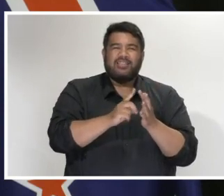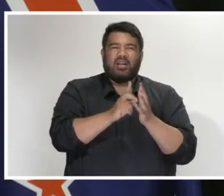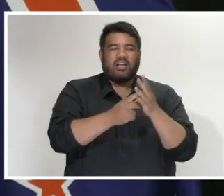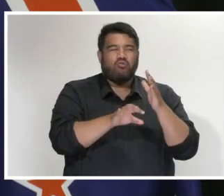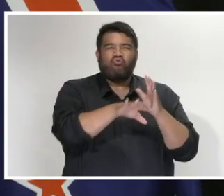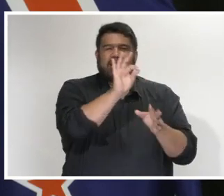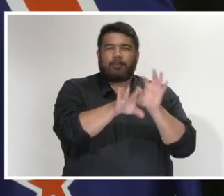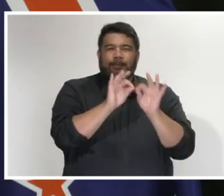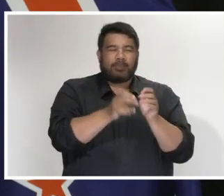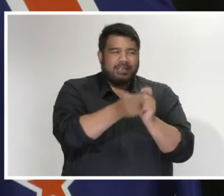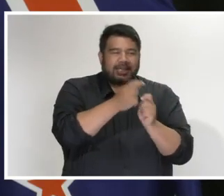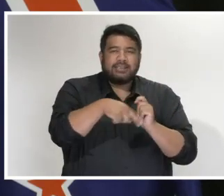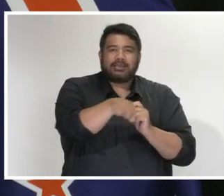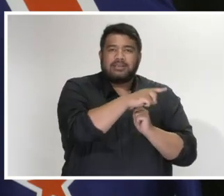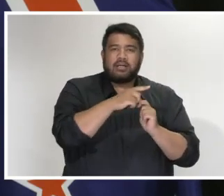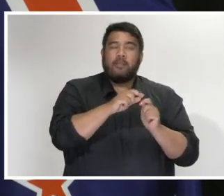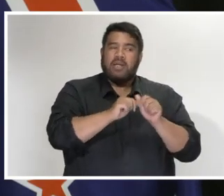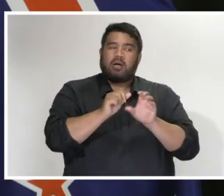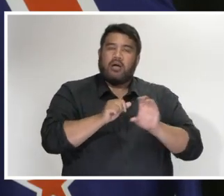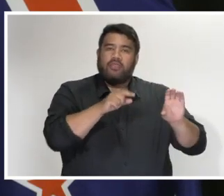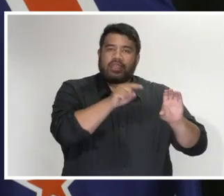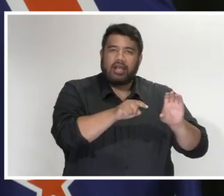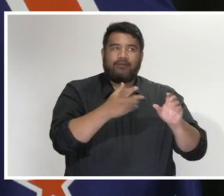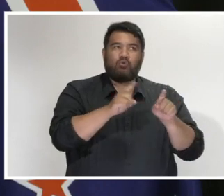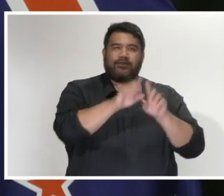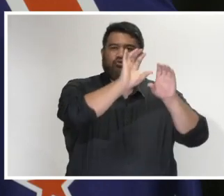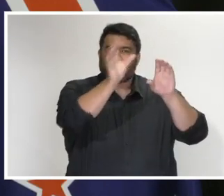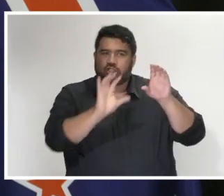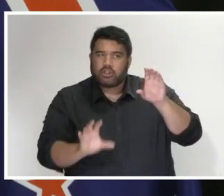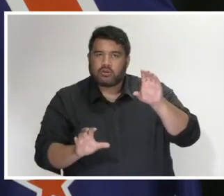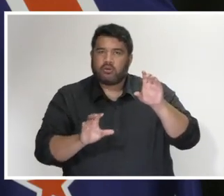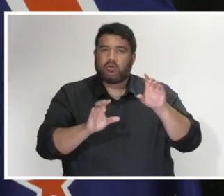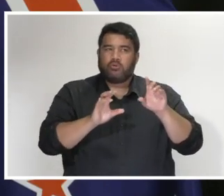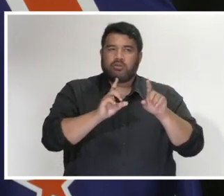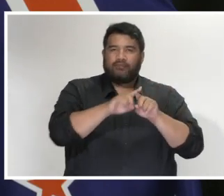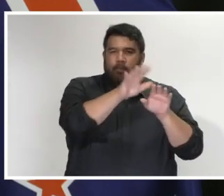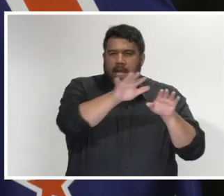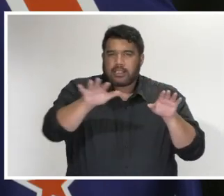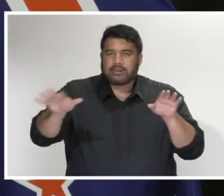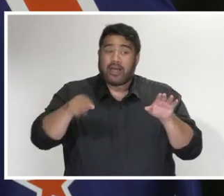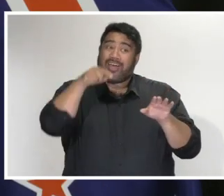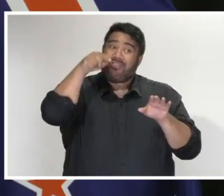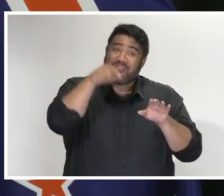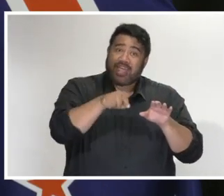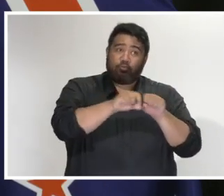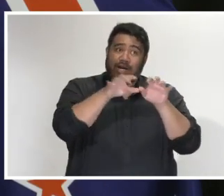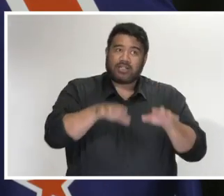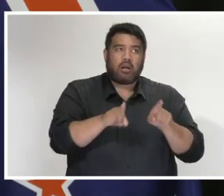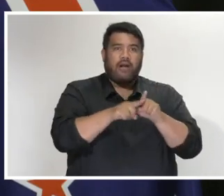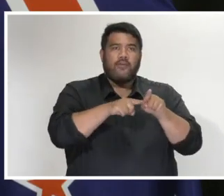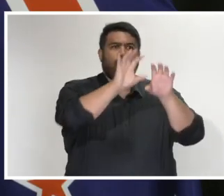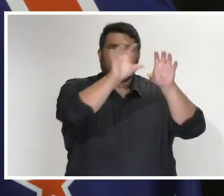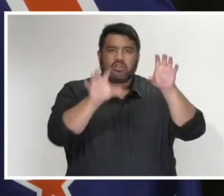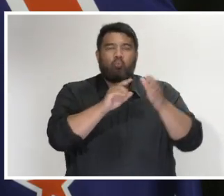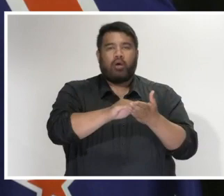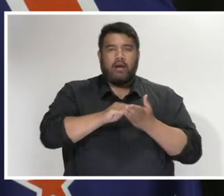being under-tested, but there's no sign of that yet, or regions that are. And I think in that regionalised breakdown, that will then focus on where we need